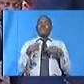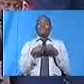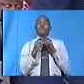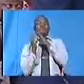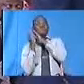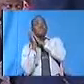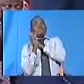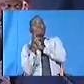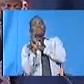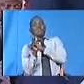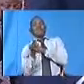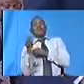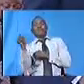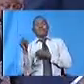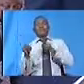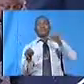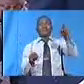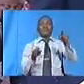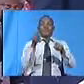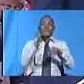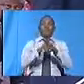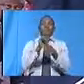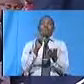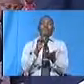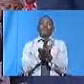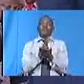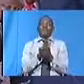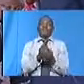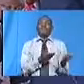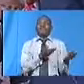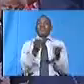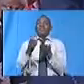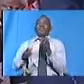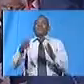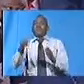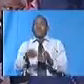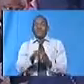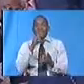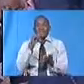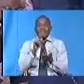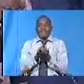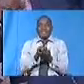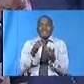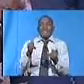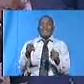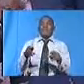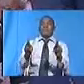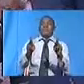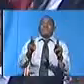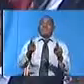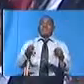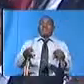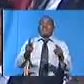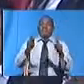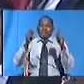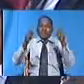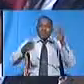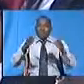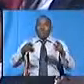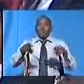point at figures on that pink sheet, and come to your lordships and say, and now the votes,